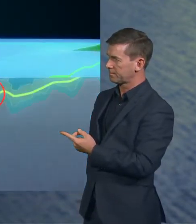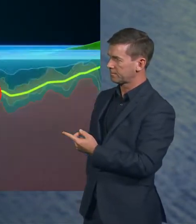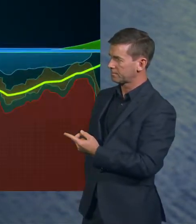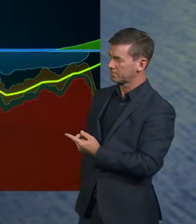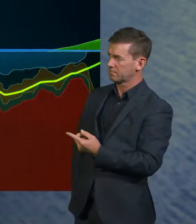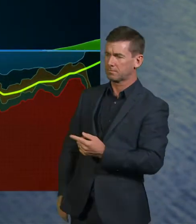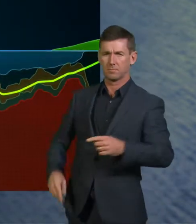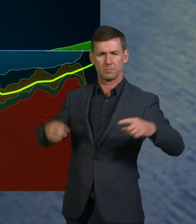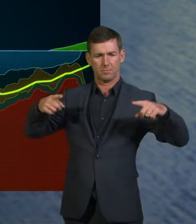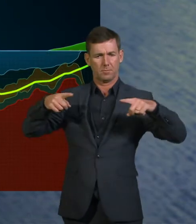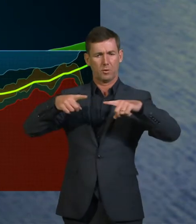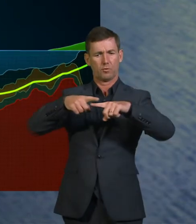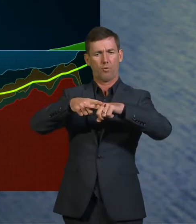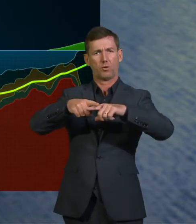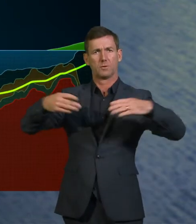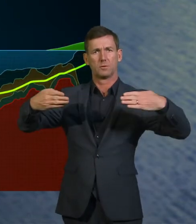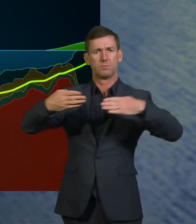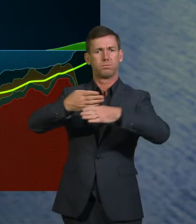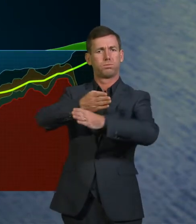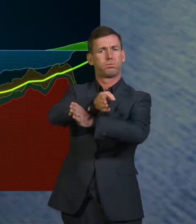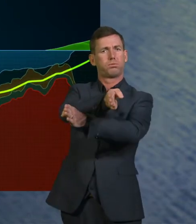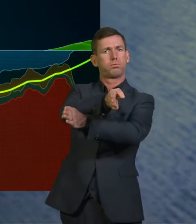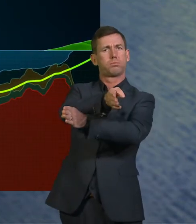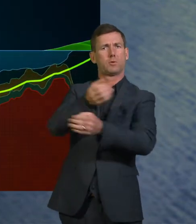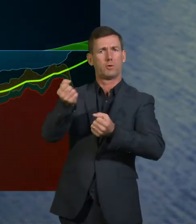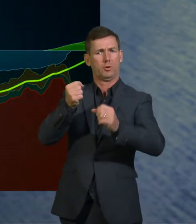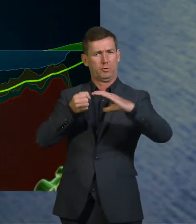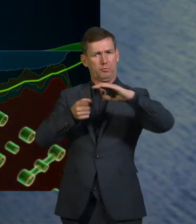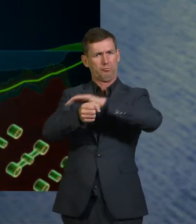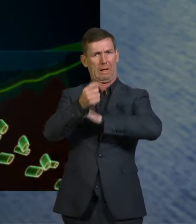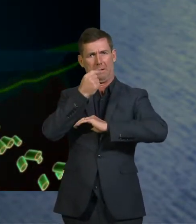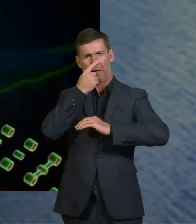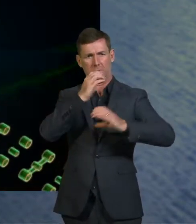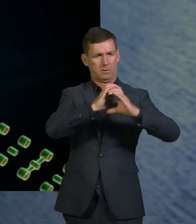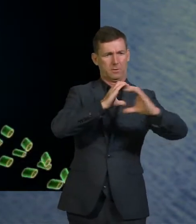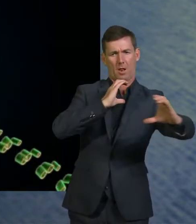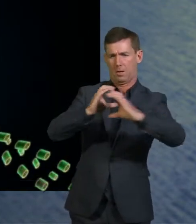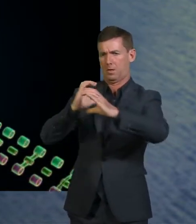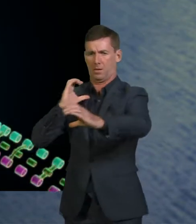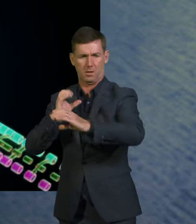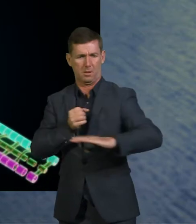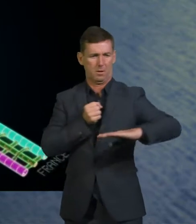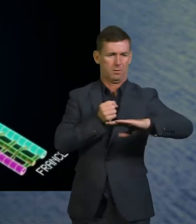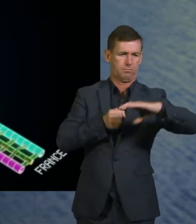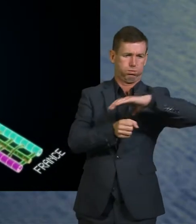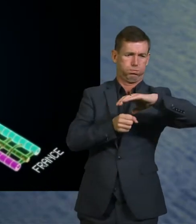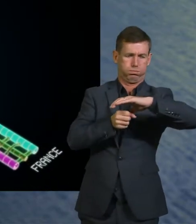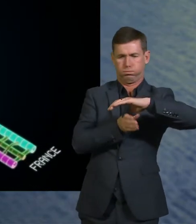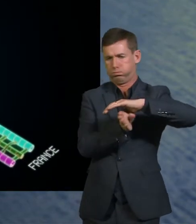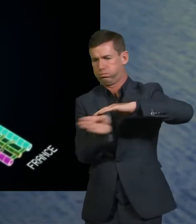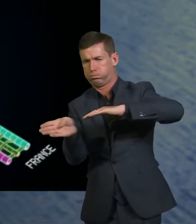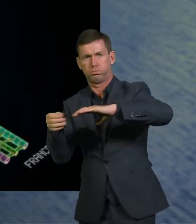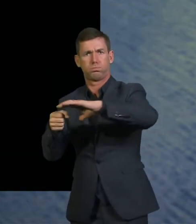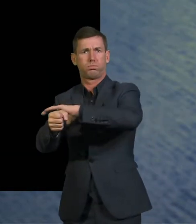of the way from the coast at either end, and 35 metres beneath the seabed. They divide the running tunnels into six